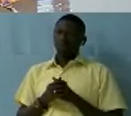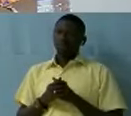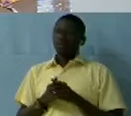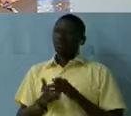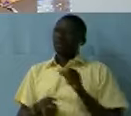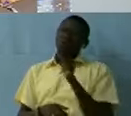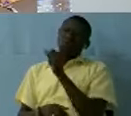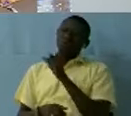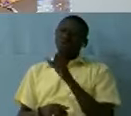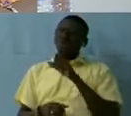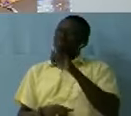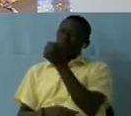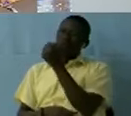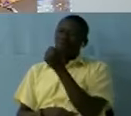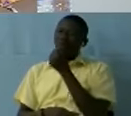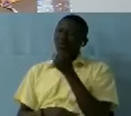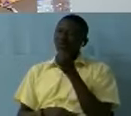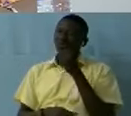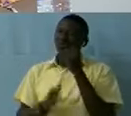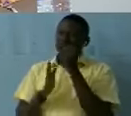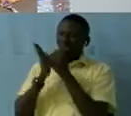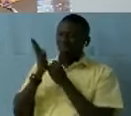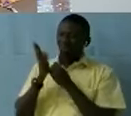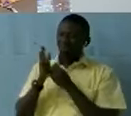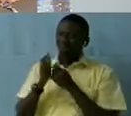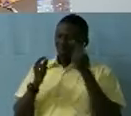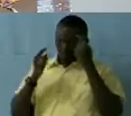are other difficulties that are on my head,